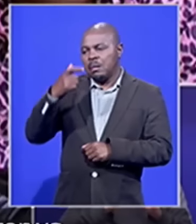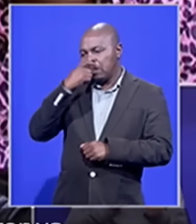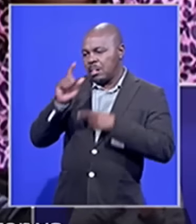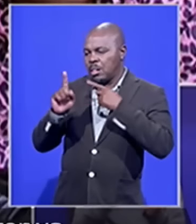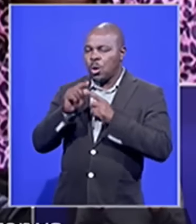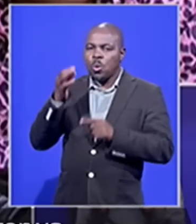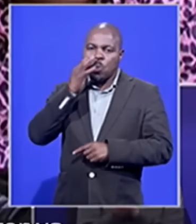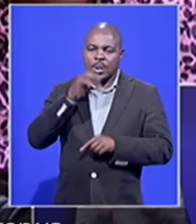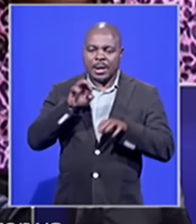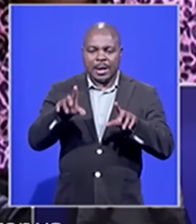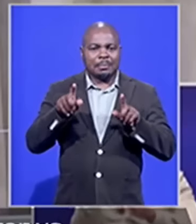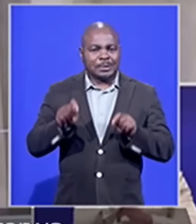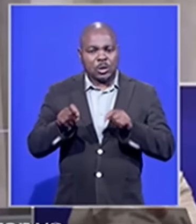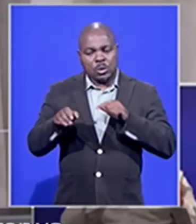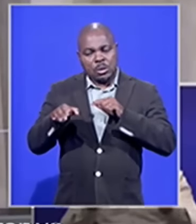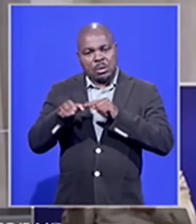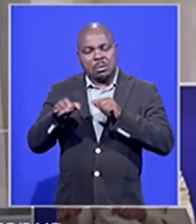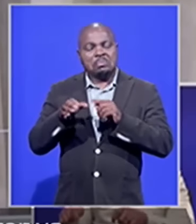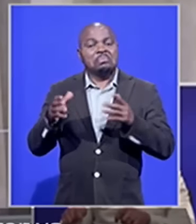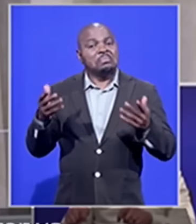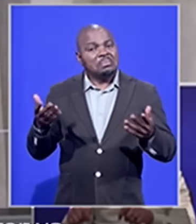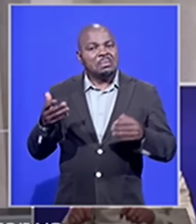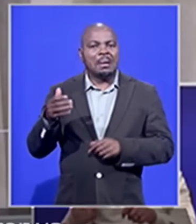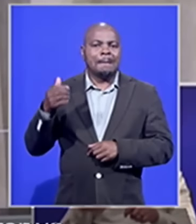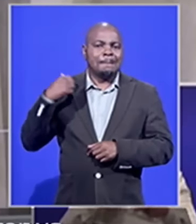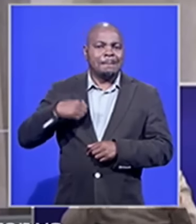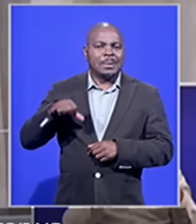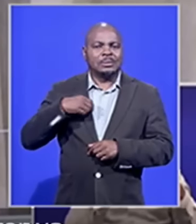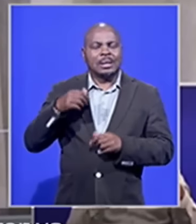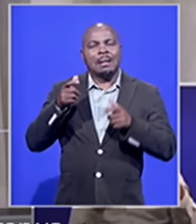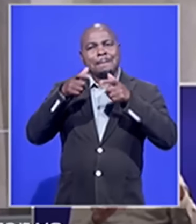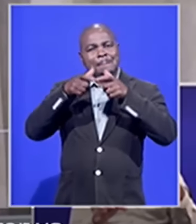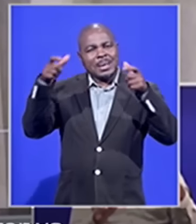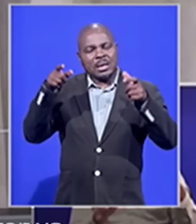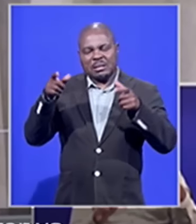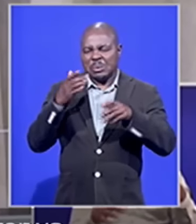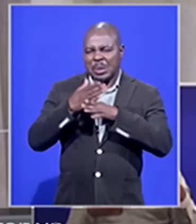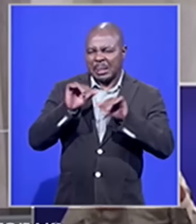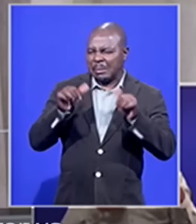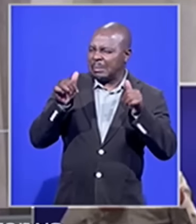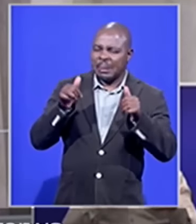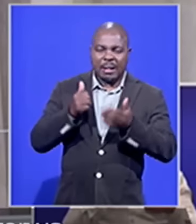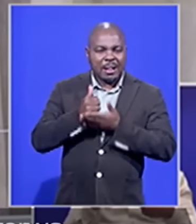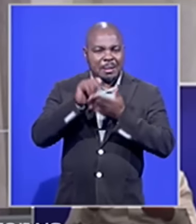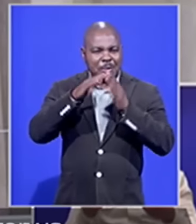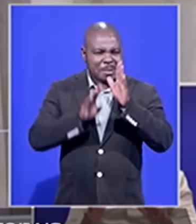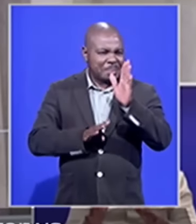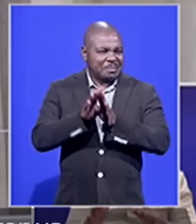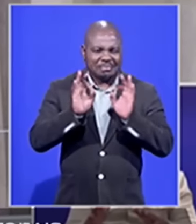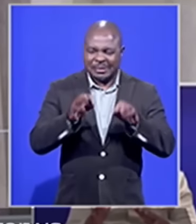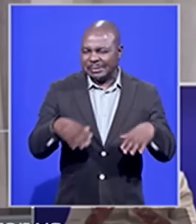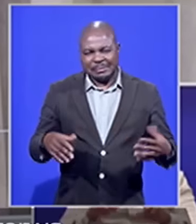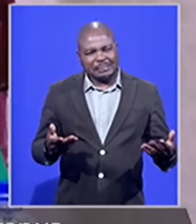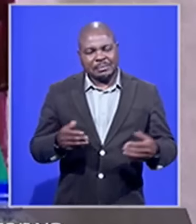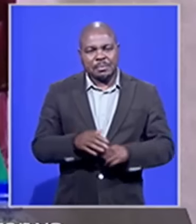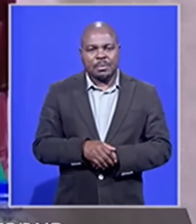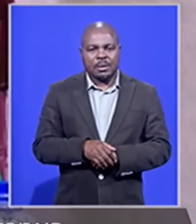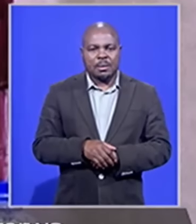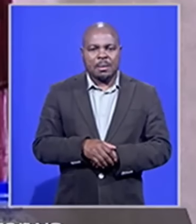Cape Town e sebeditse hampe boemong ba di-metro tabeng ya ho tlisa diphetoho maphelong a baahi. On a